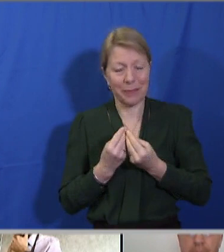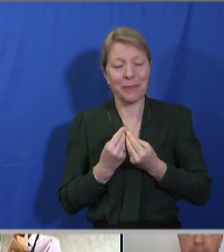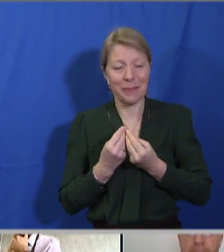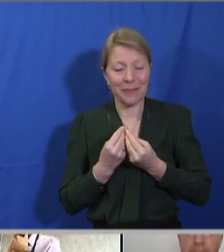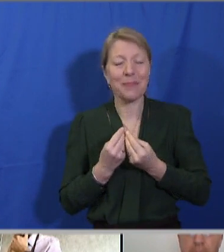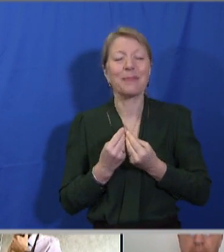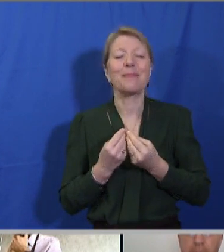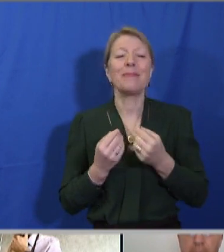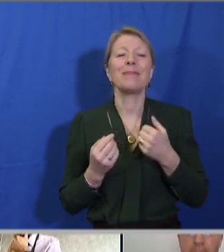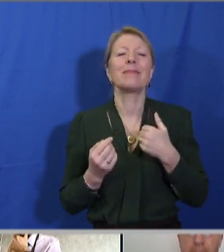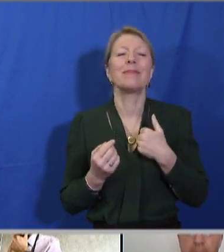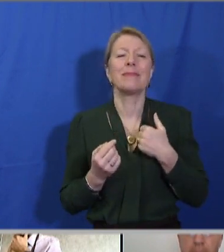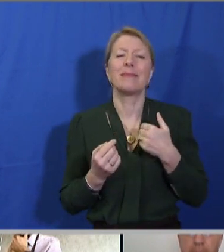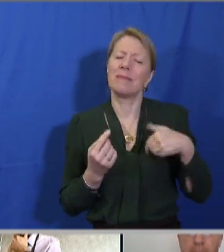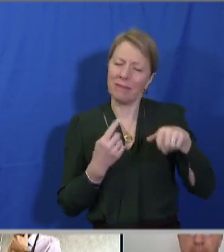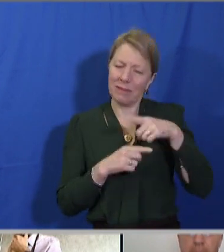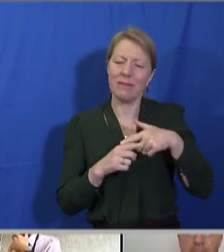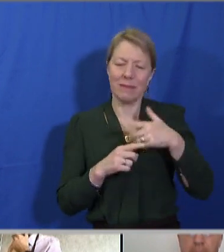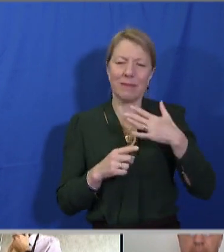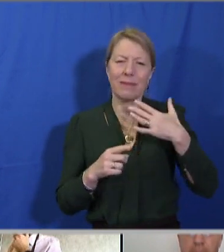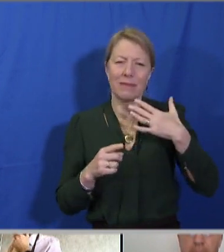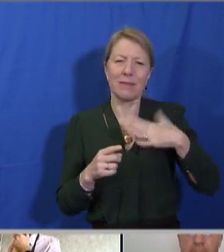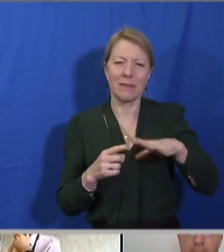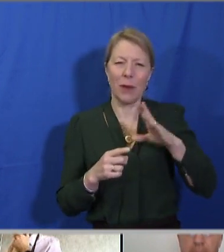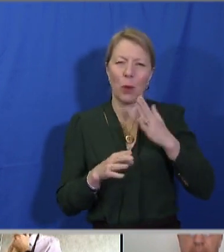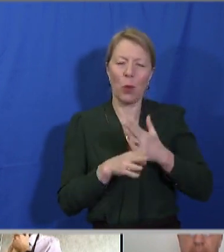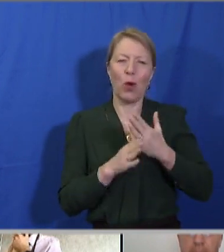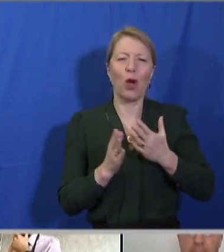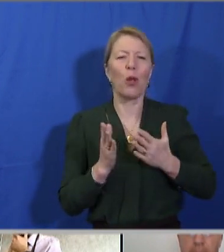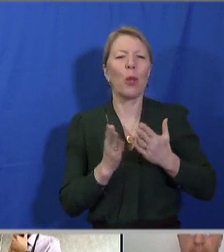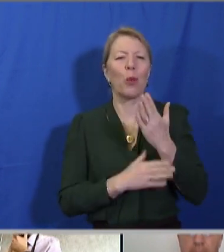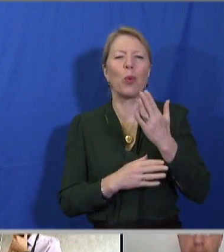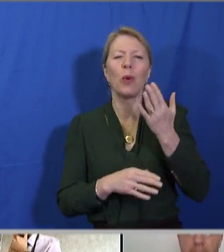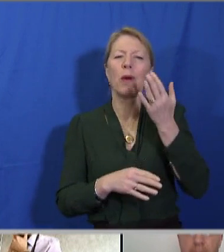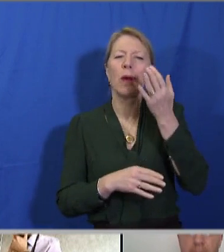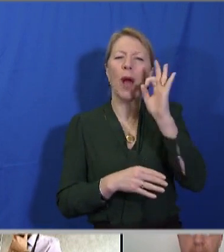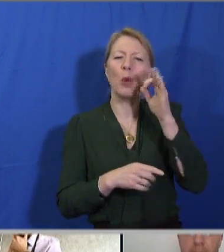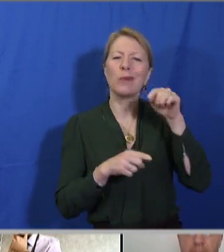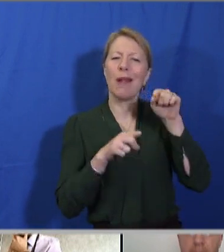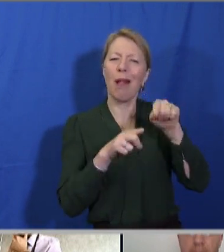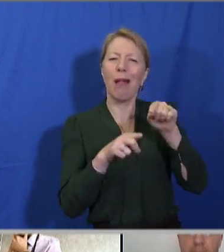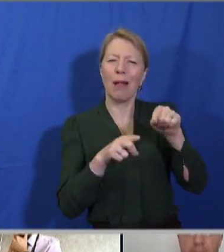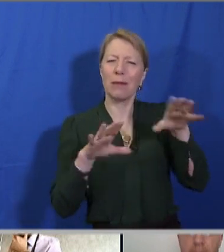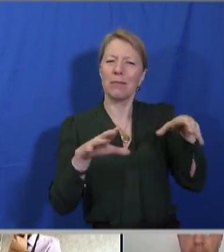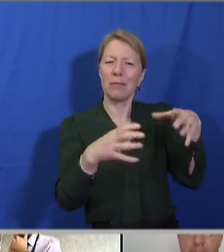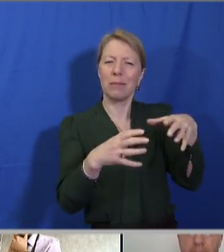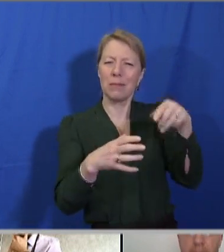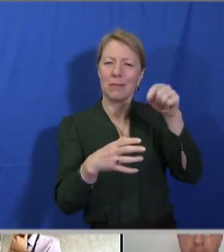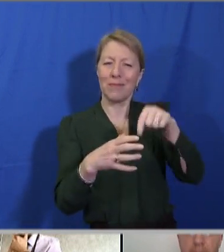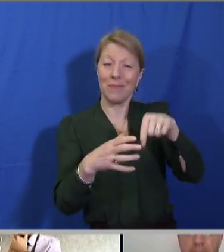suppose, we look to work through the Patient Client Council as a kind of conduit to engaging